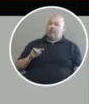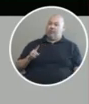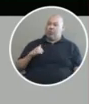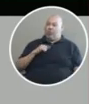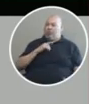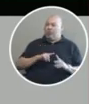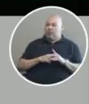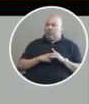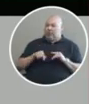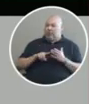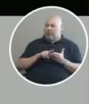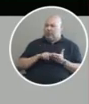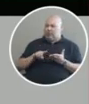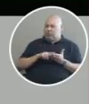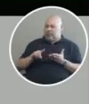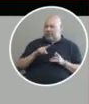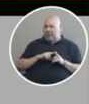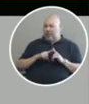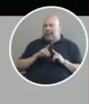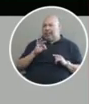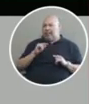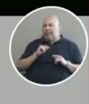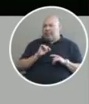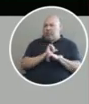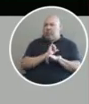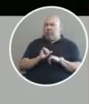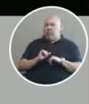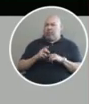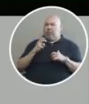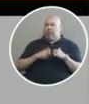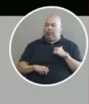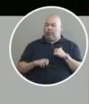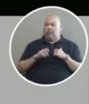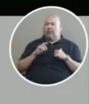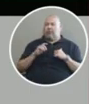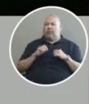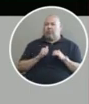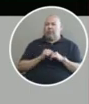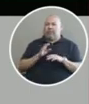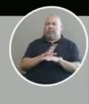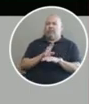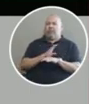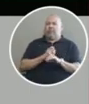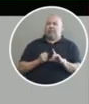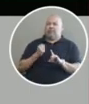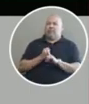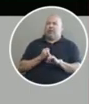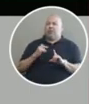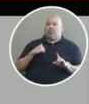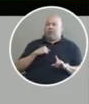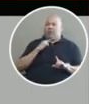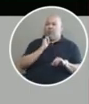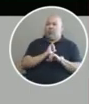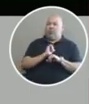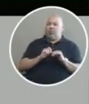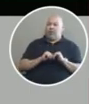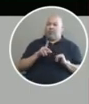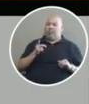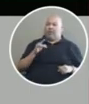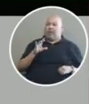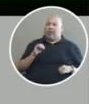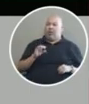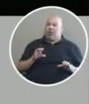they will begin this week, and Lift Fund will be working very diligently with the businesses impacted. We are working with our